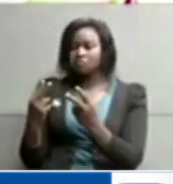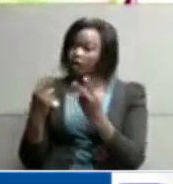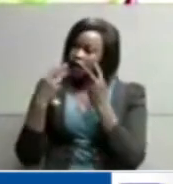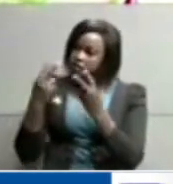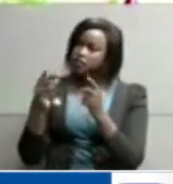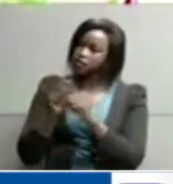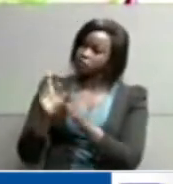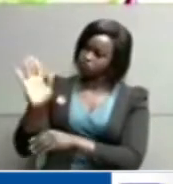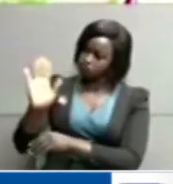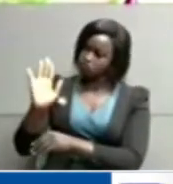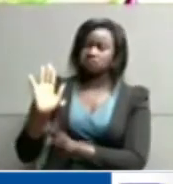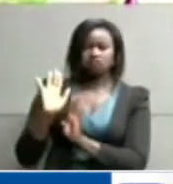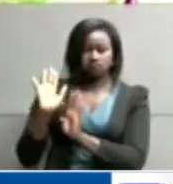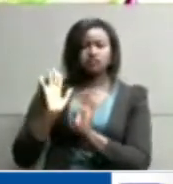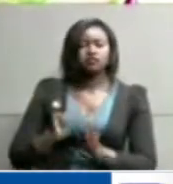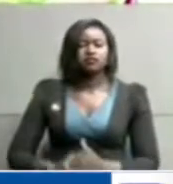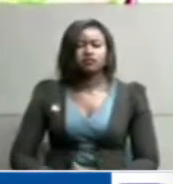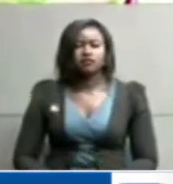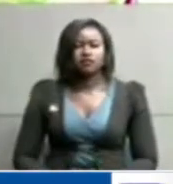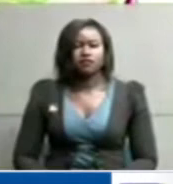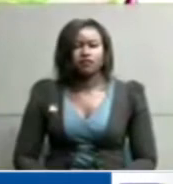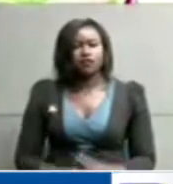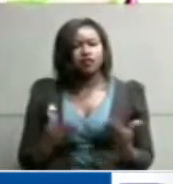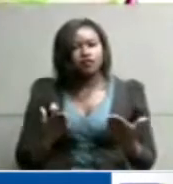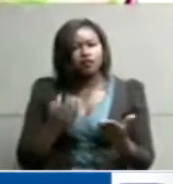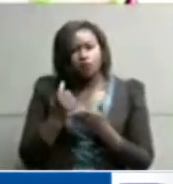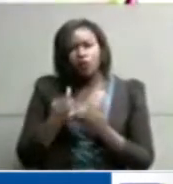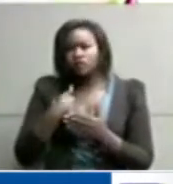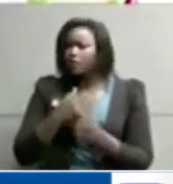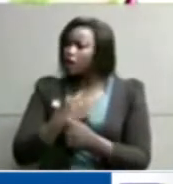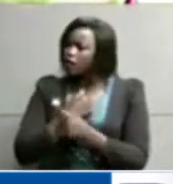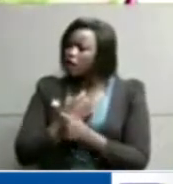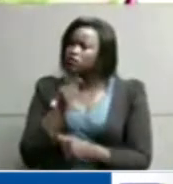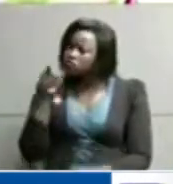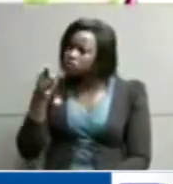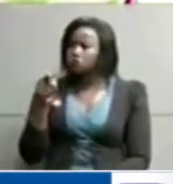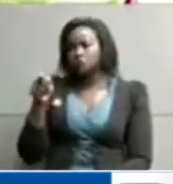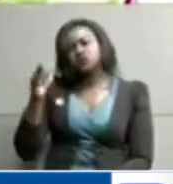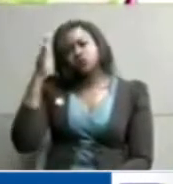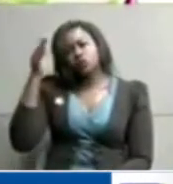I wave to you. You know that I like you very much.